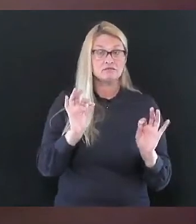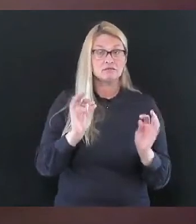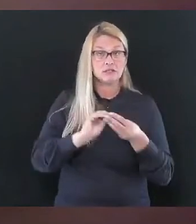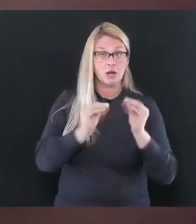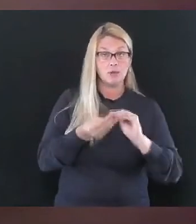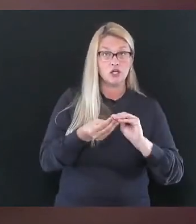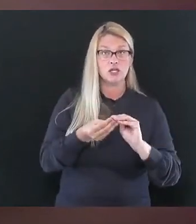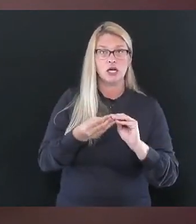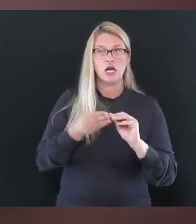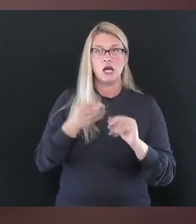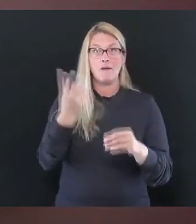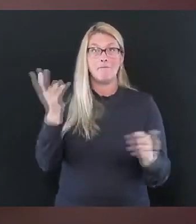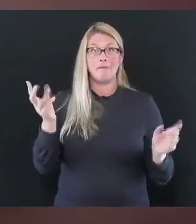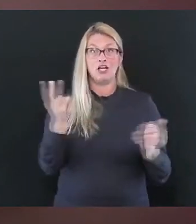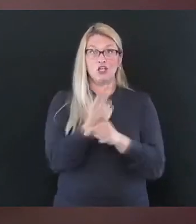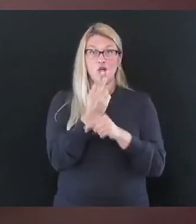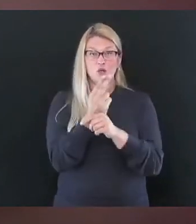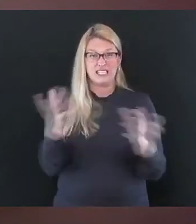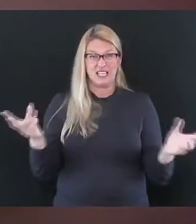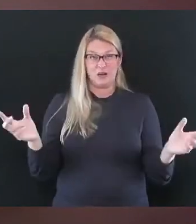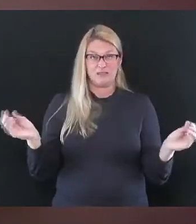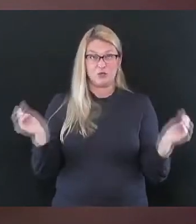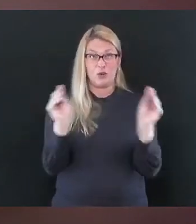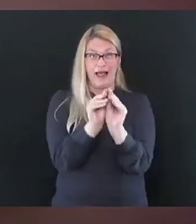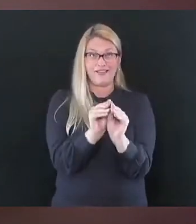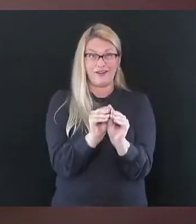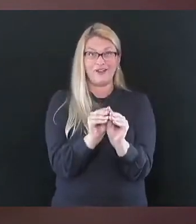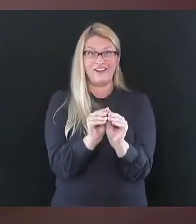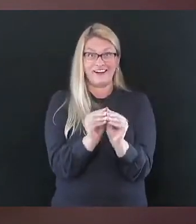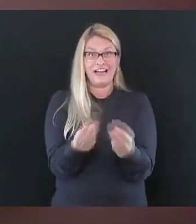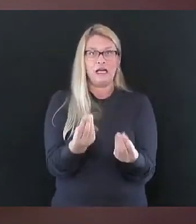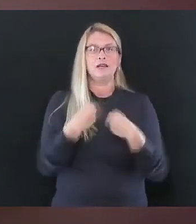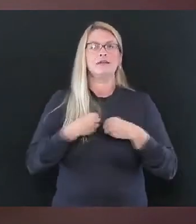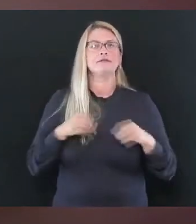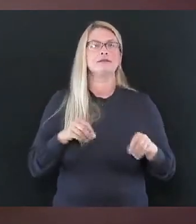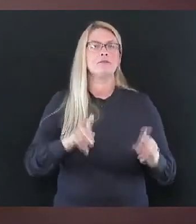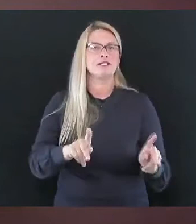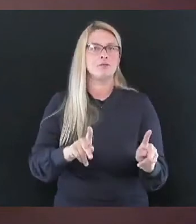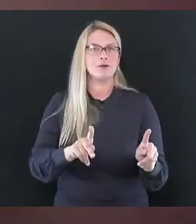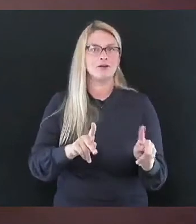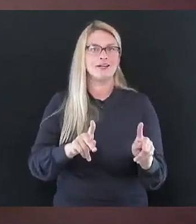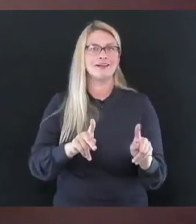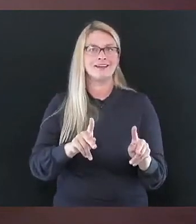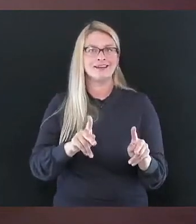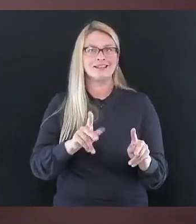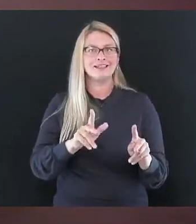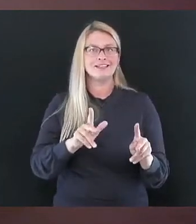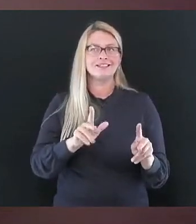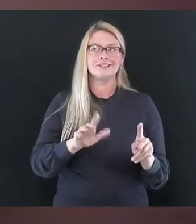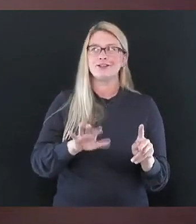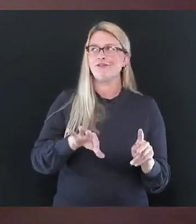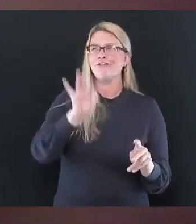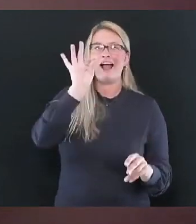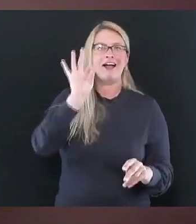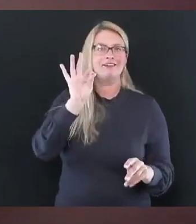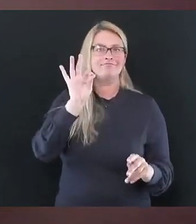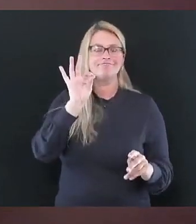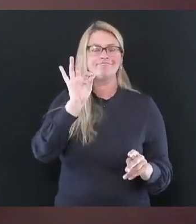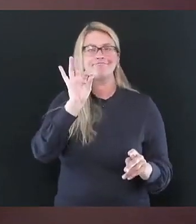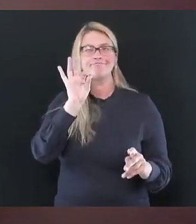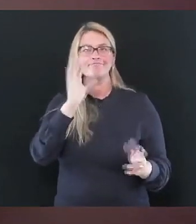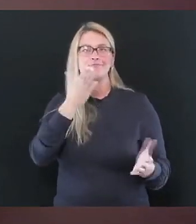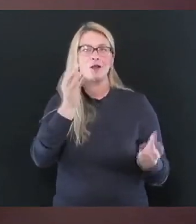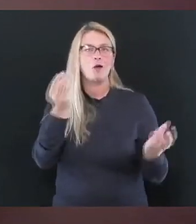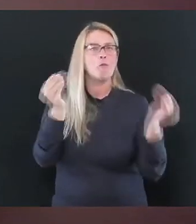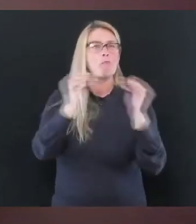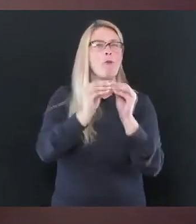it gives us a county an opportunity to get to a better color in a reasonable and